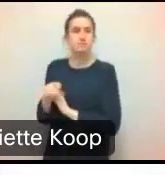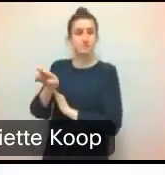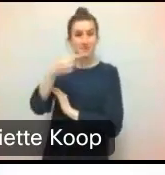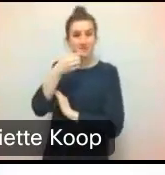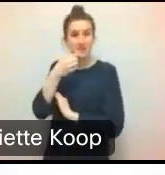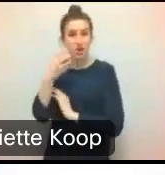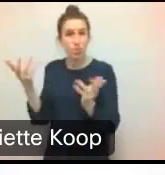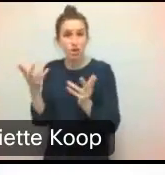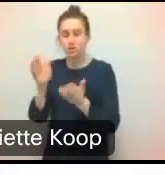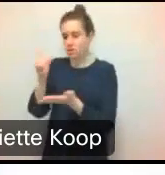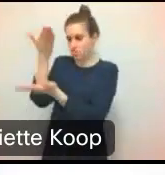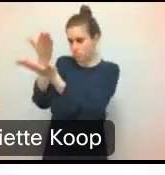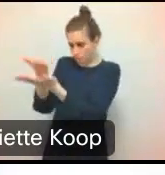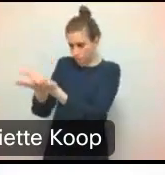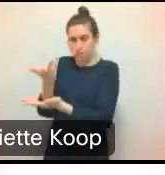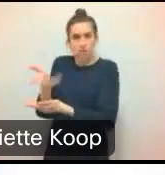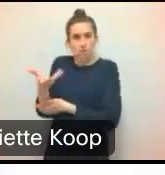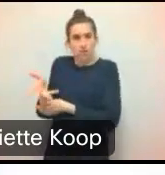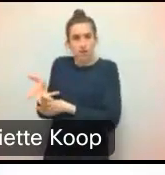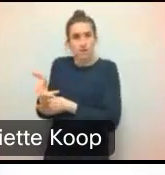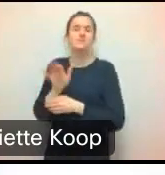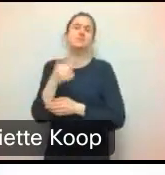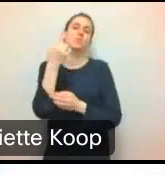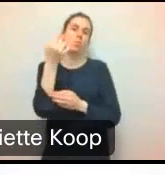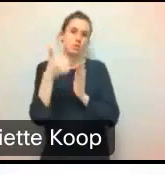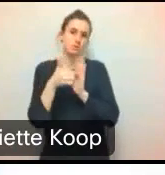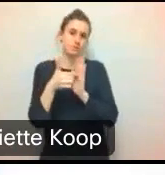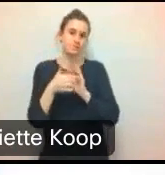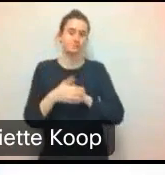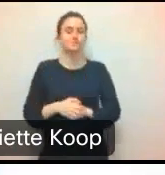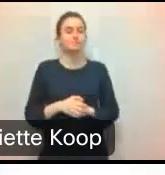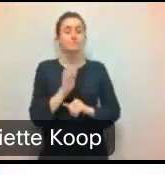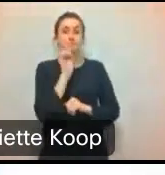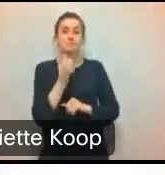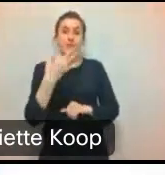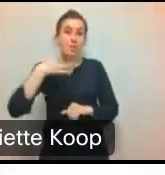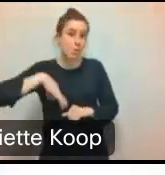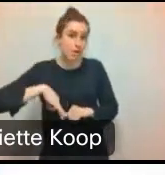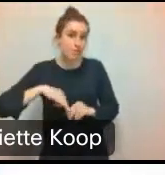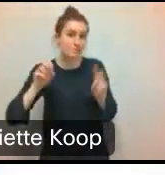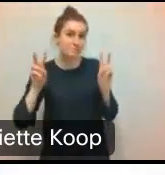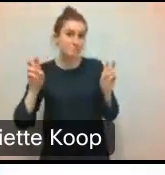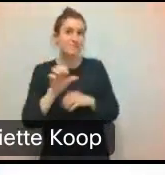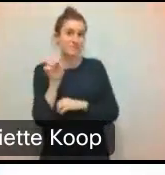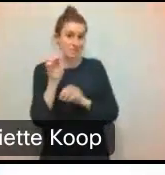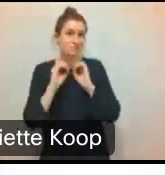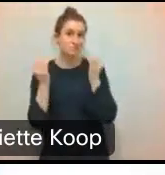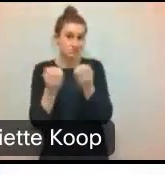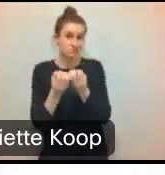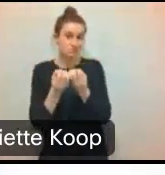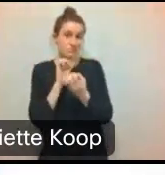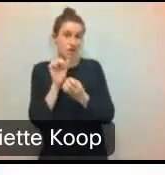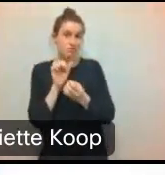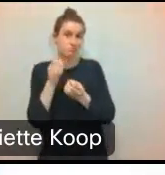said been proven? That's just one example. Nonprofits Our nonprofit organizations